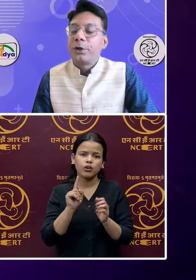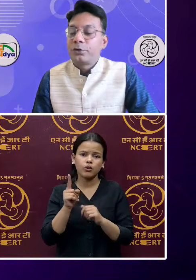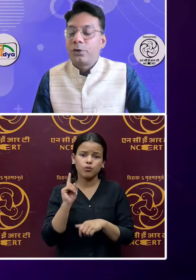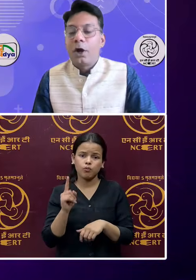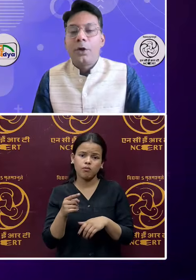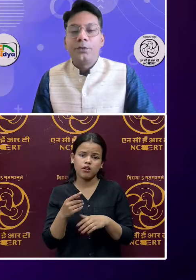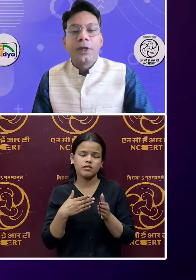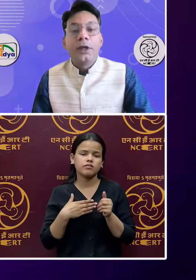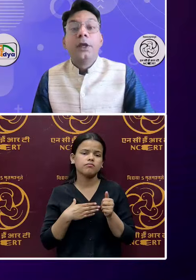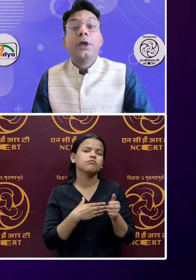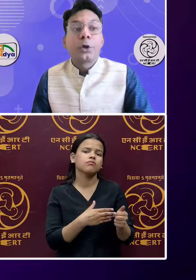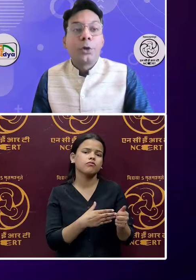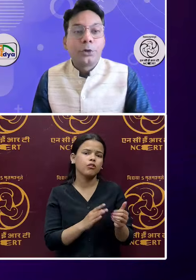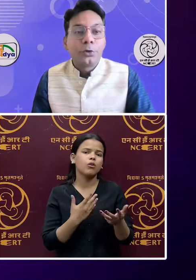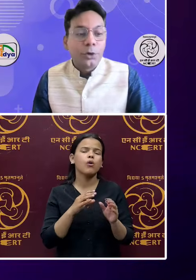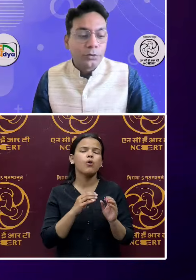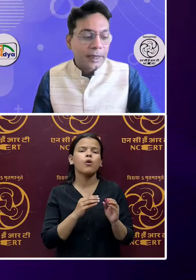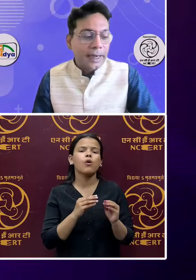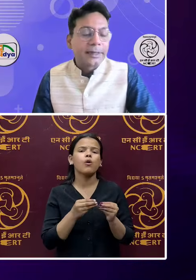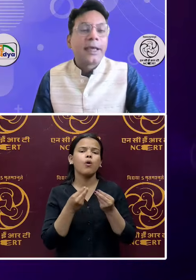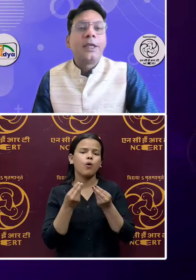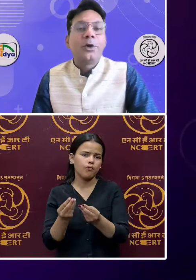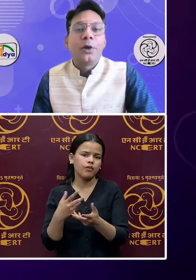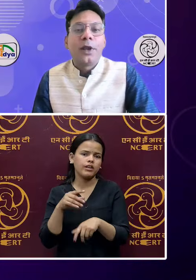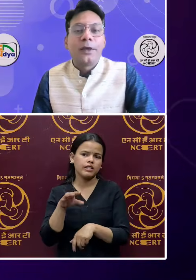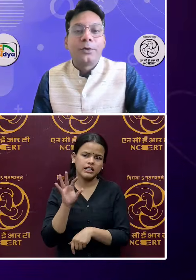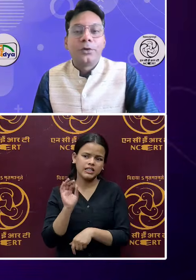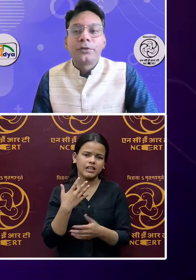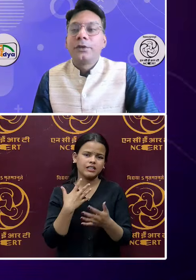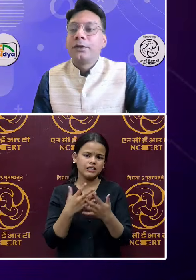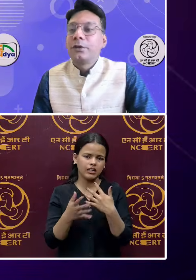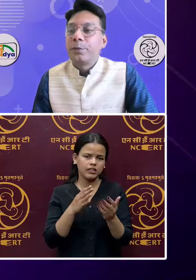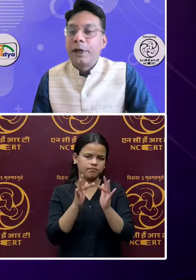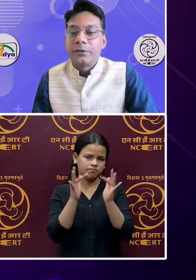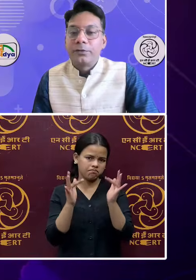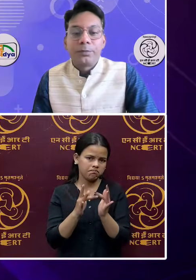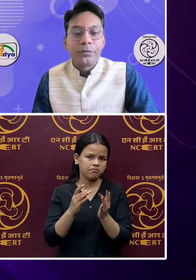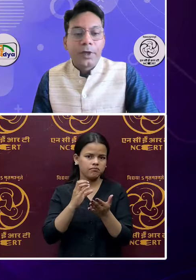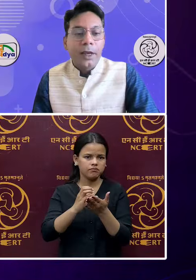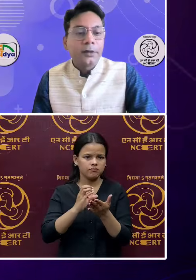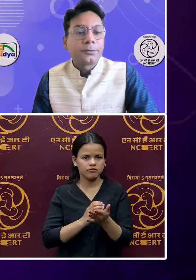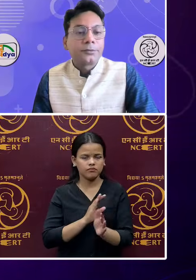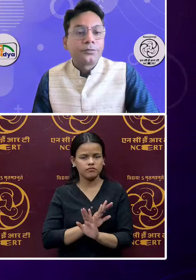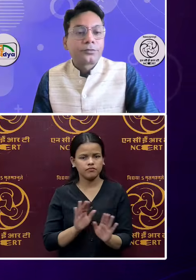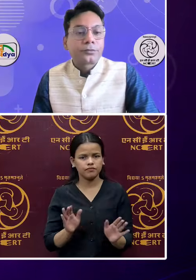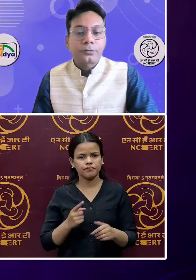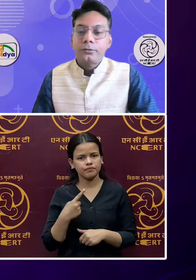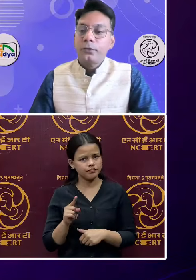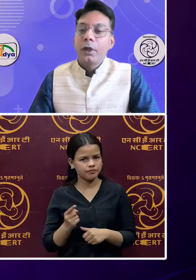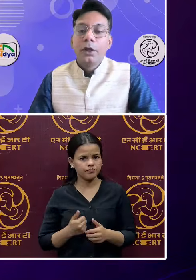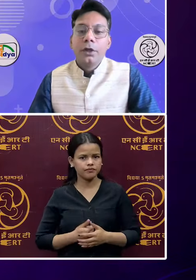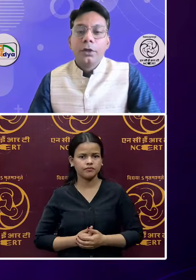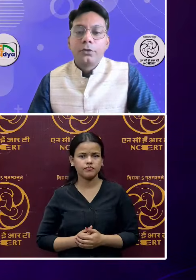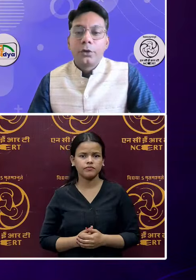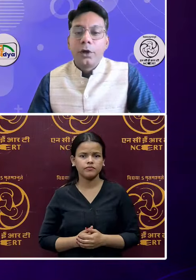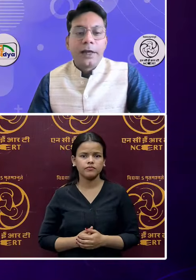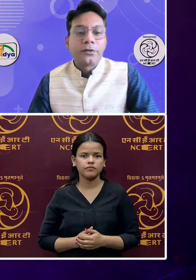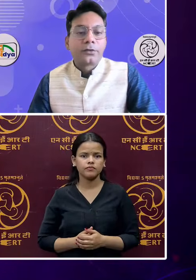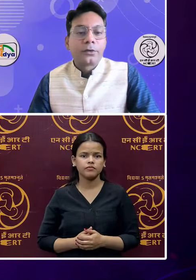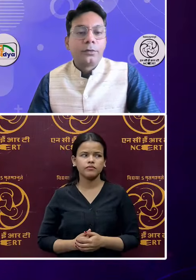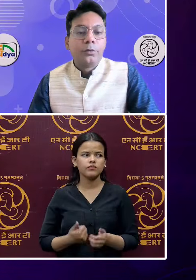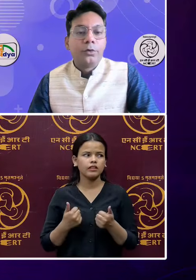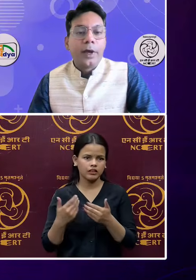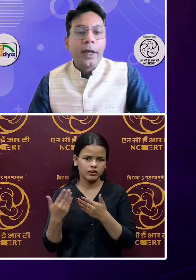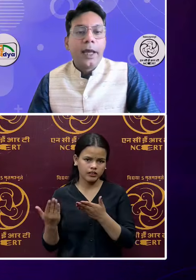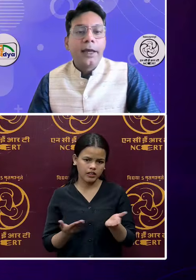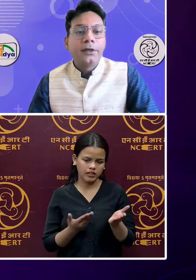are going to offer, you are going to select any online course platform, correct? So